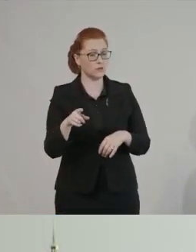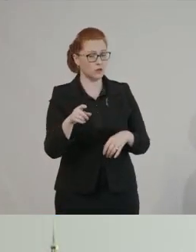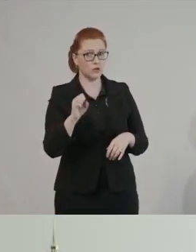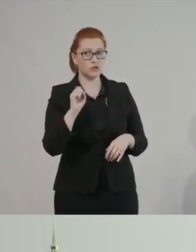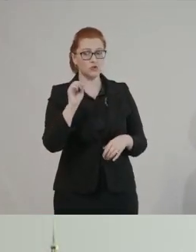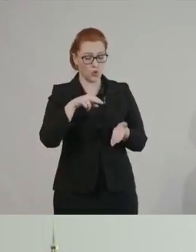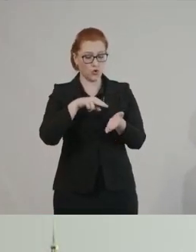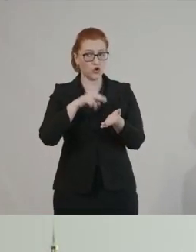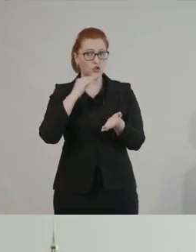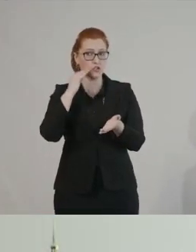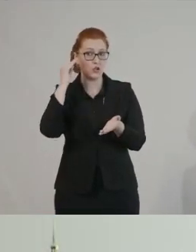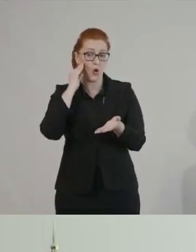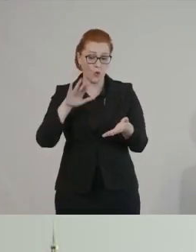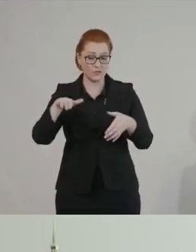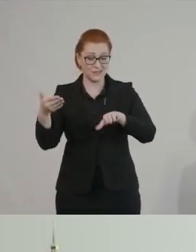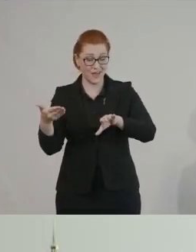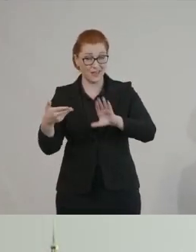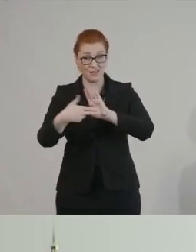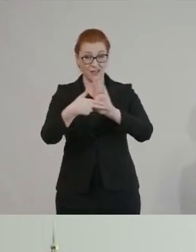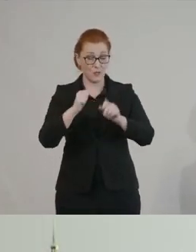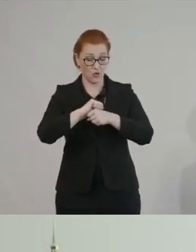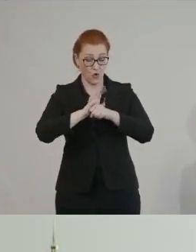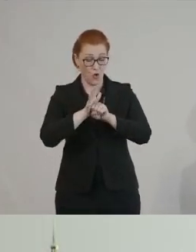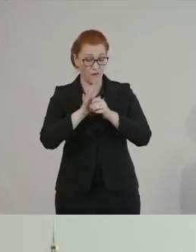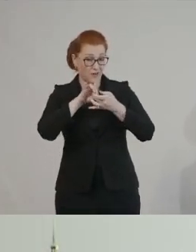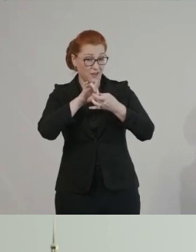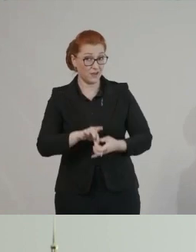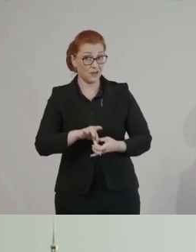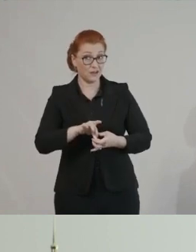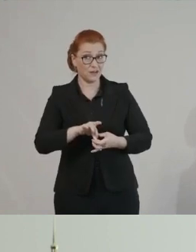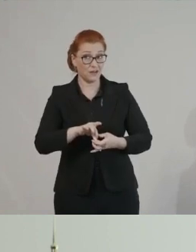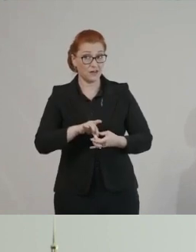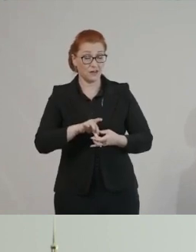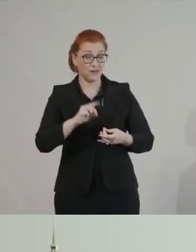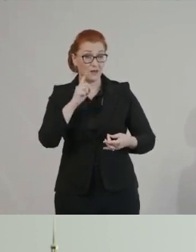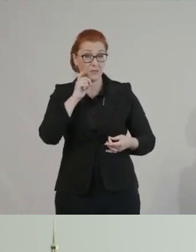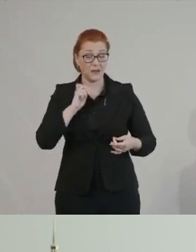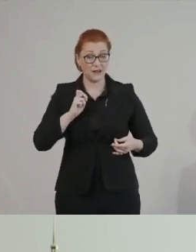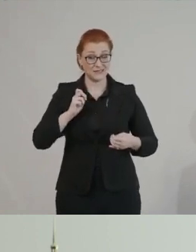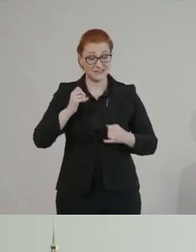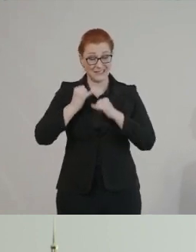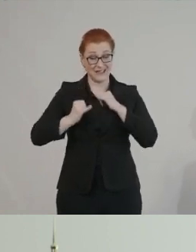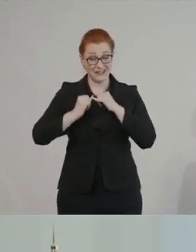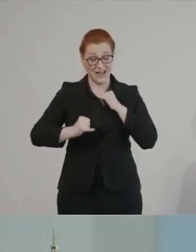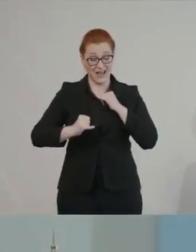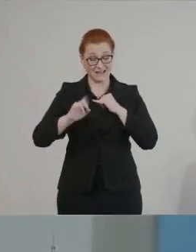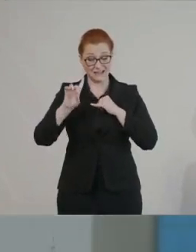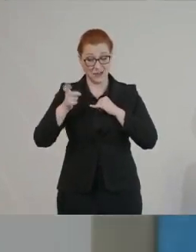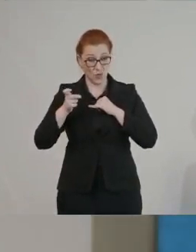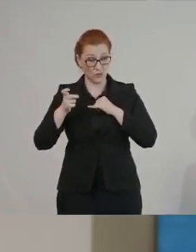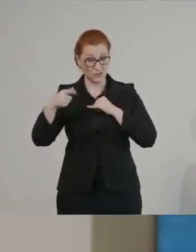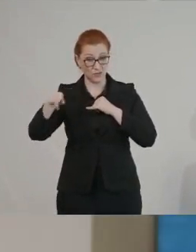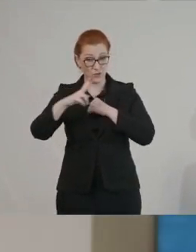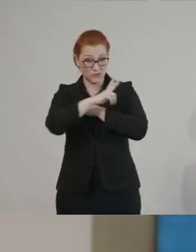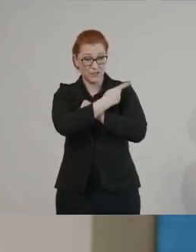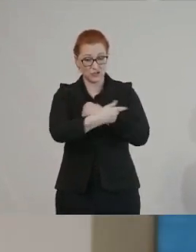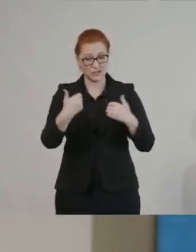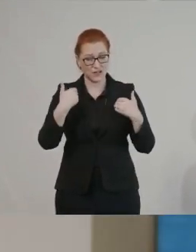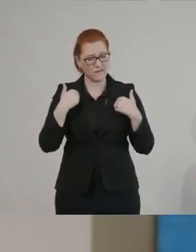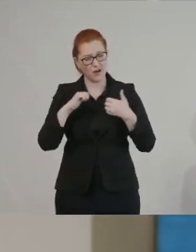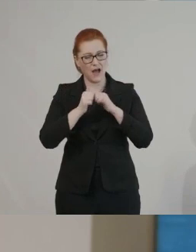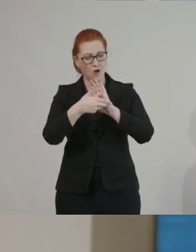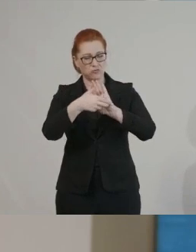homes labeled as COVID deaths because it's the last diagnosis these poor patients ever had, or how are they being